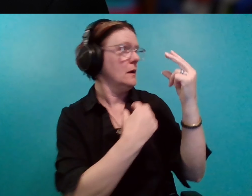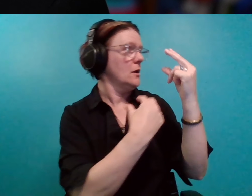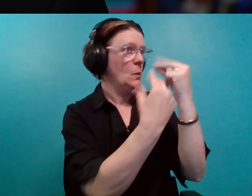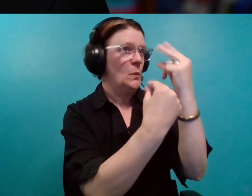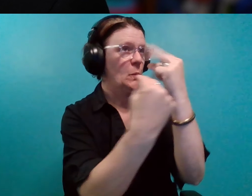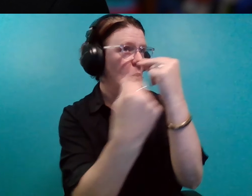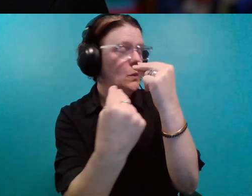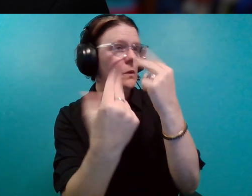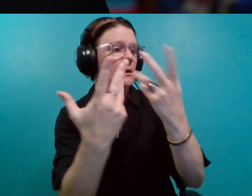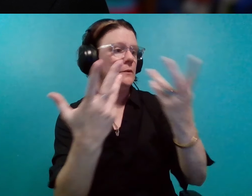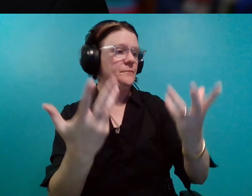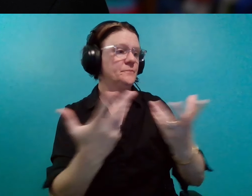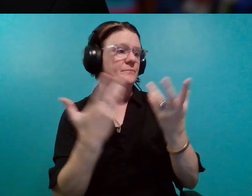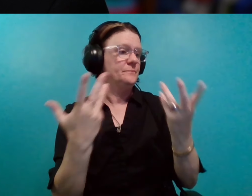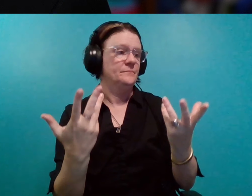that